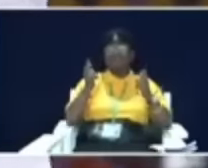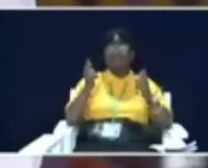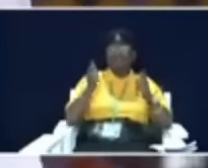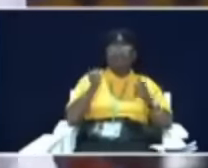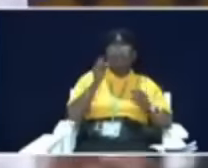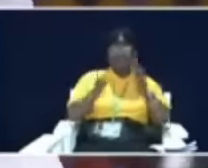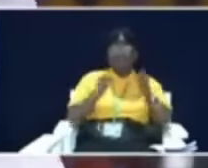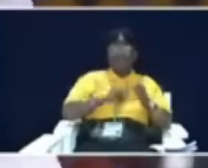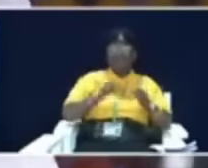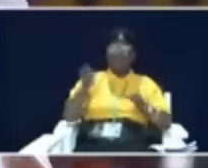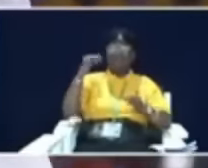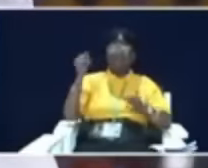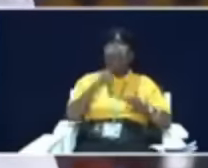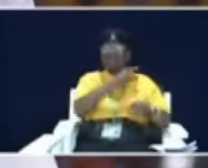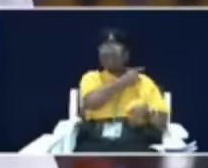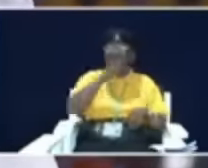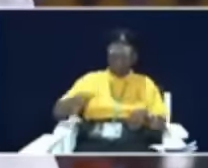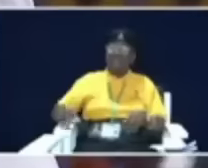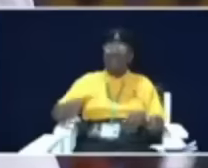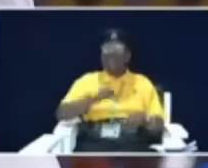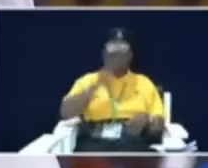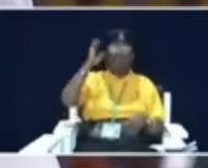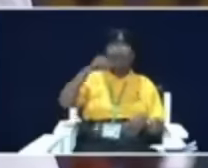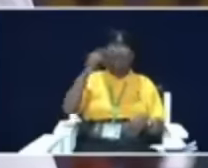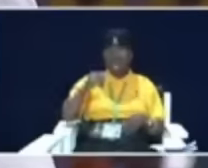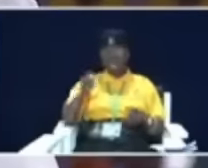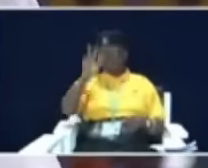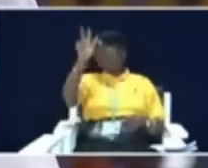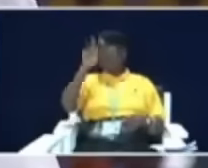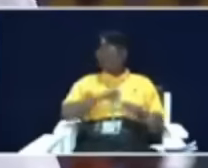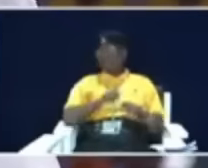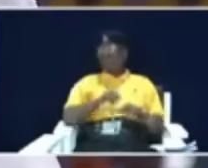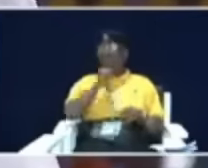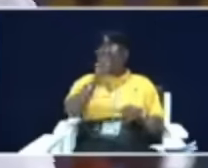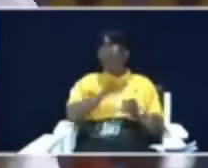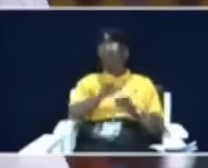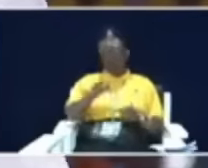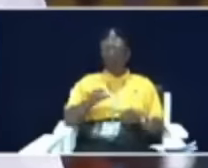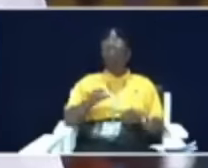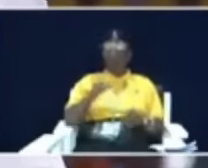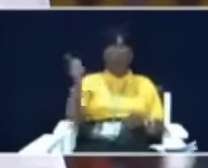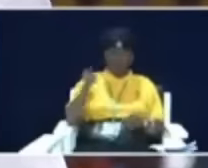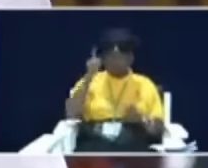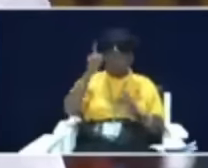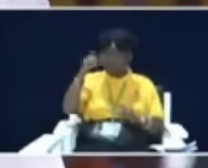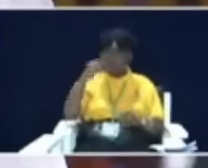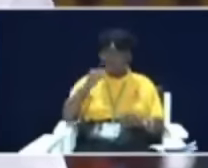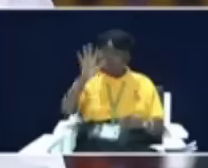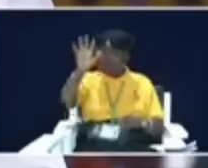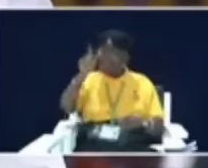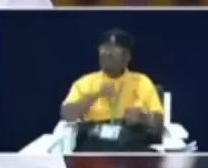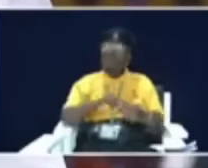If I were the king, I would say, hey, 3 times is not enough. Hey, you say 5 times or so, I will